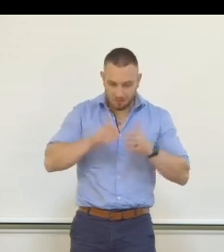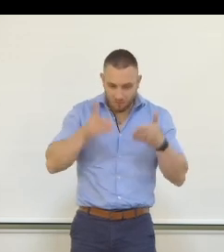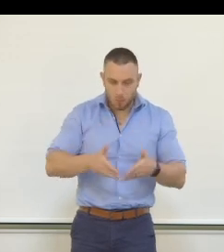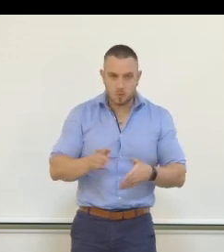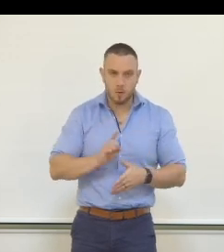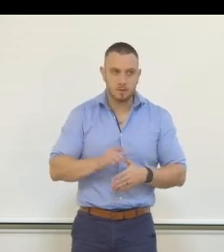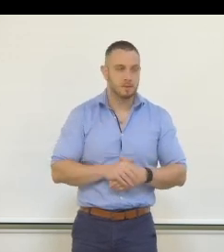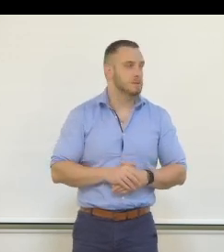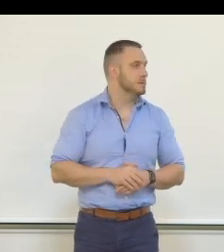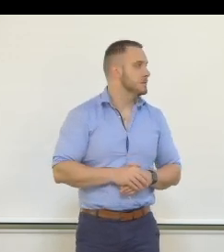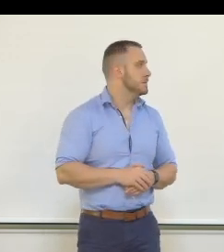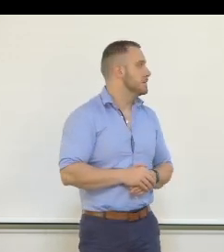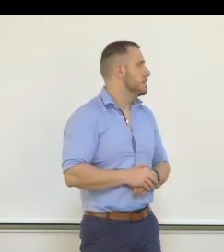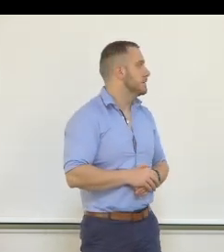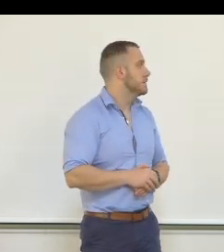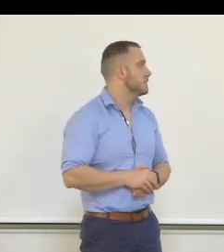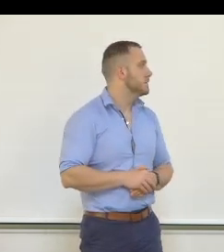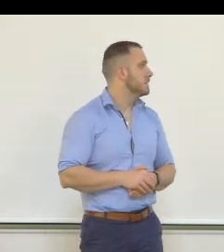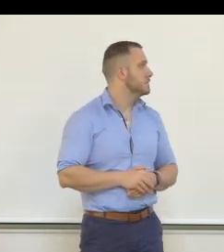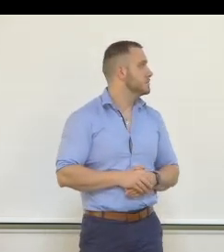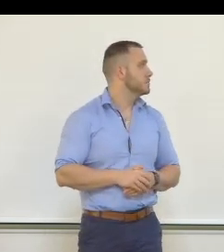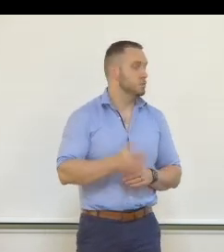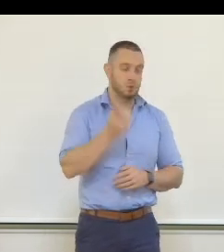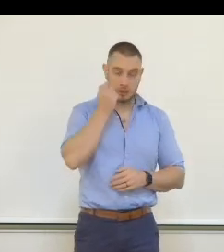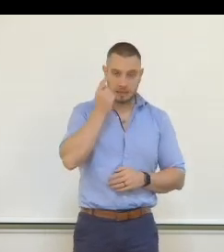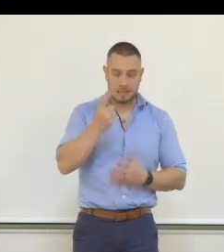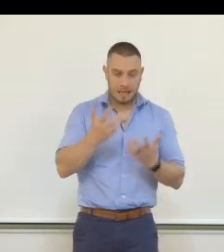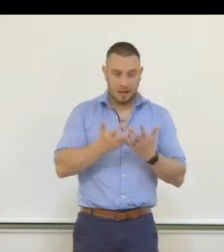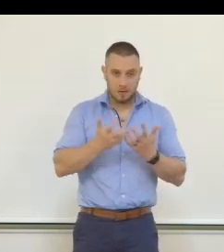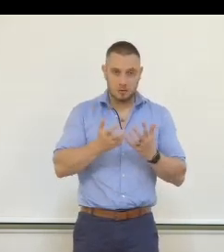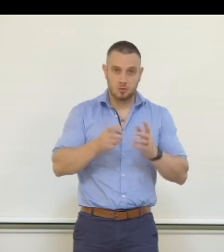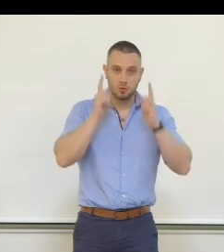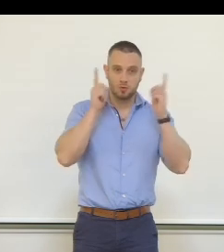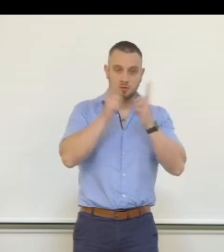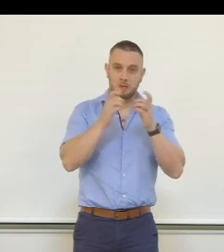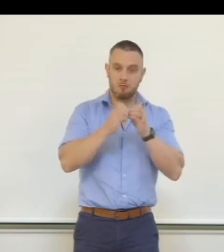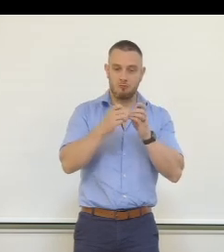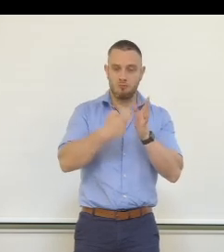and also to understand the environment. The University of Bremen,